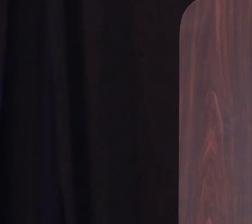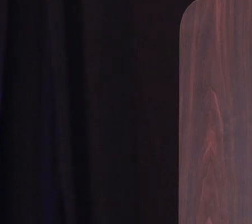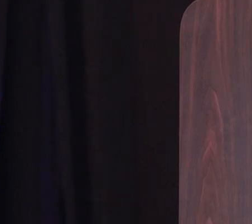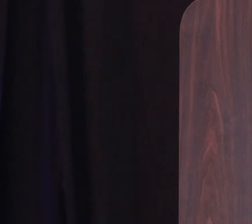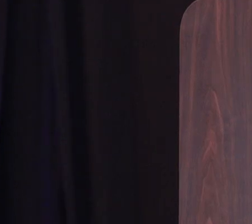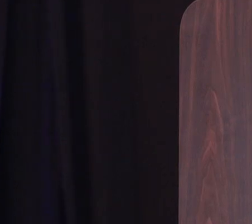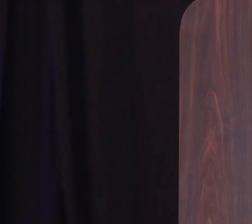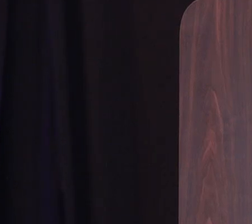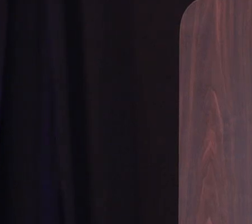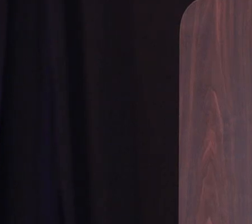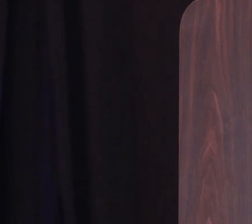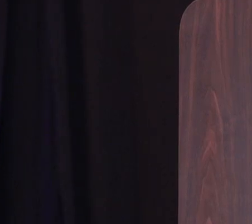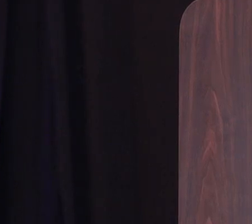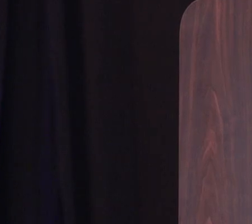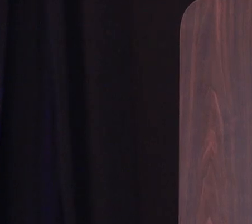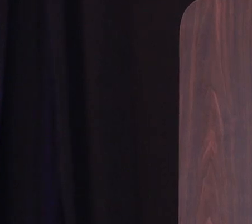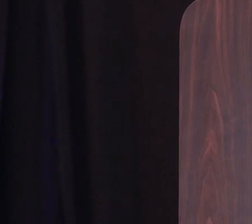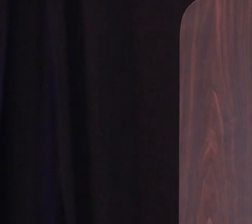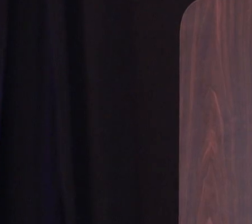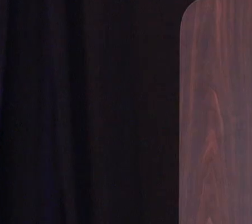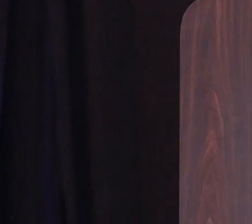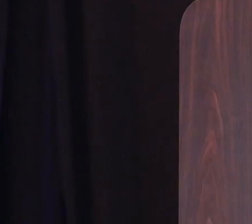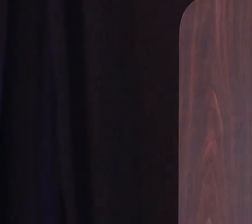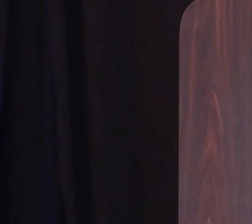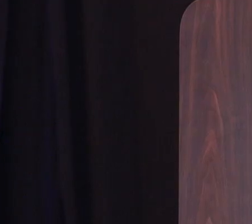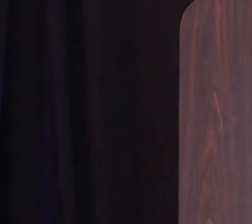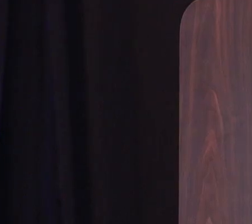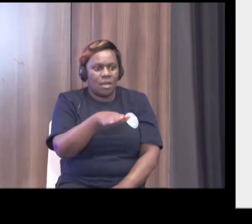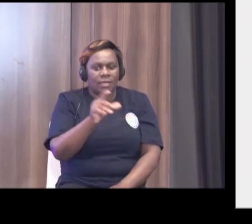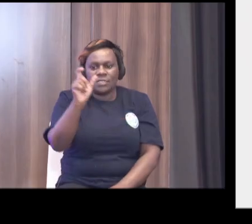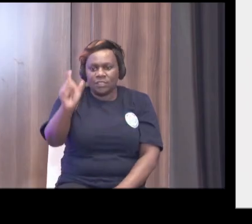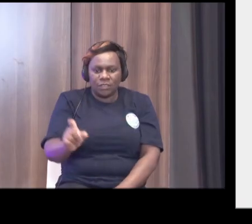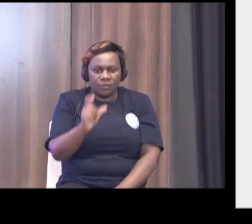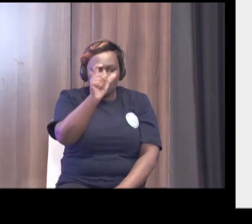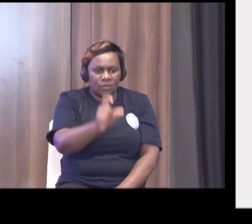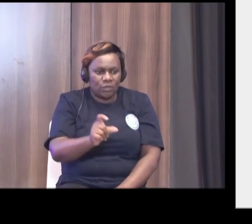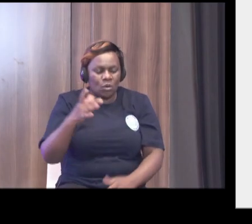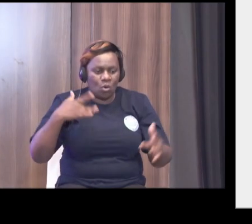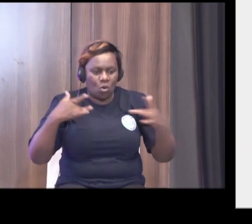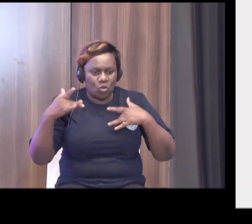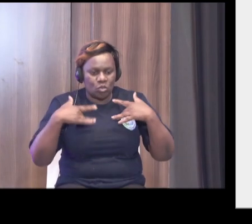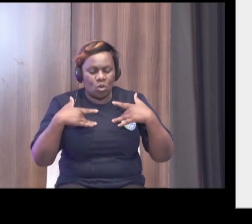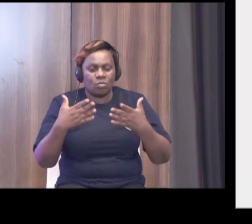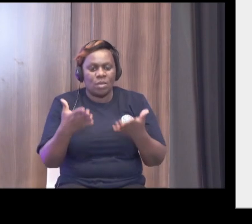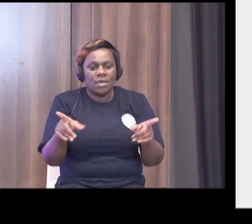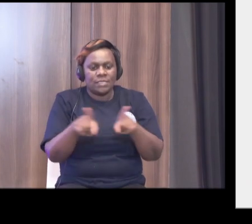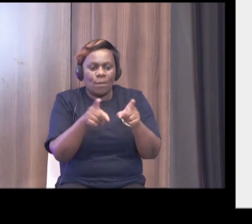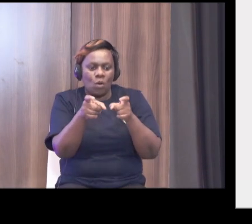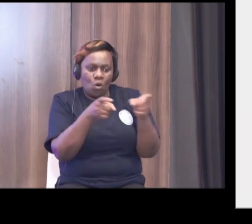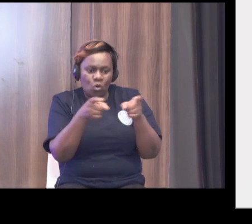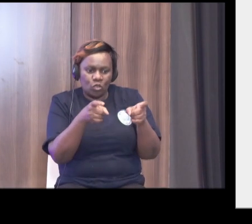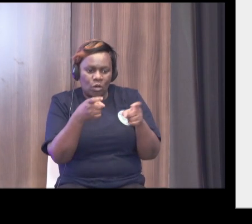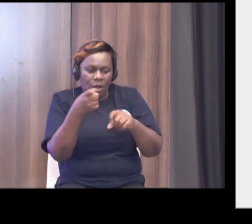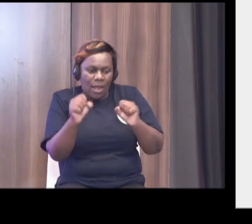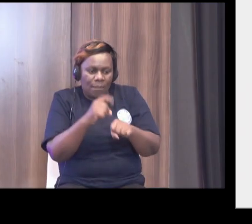came predominantly from 2 sites that got individual informed consent waivers, and the controls only came